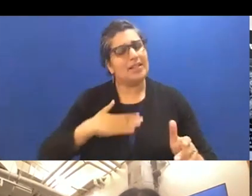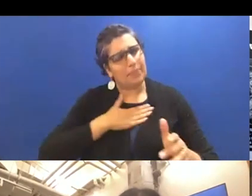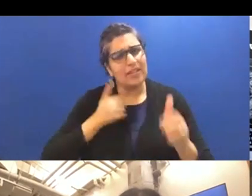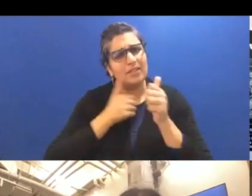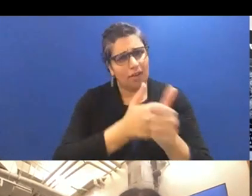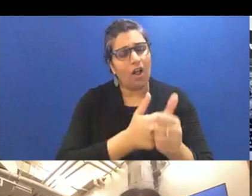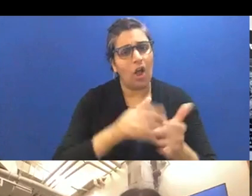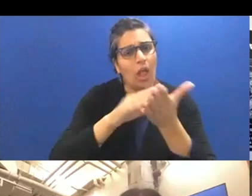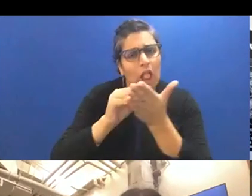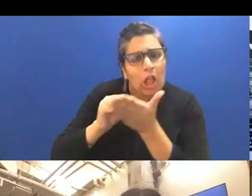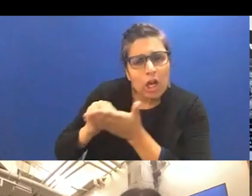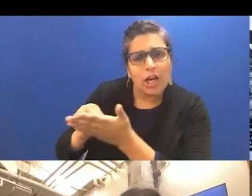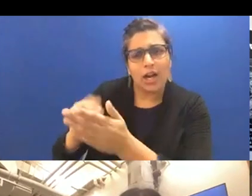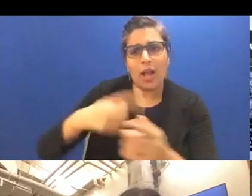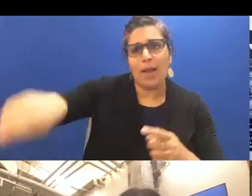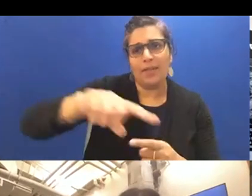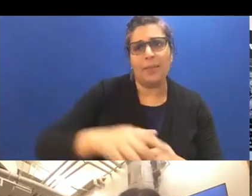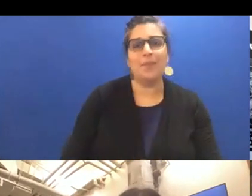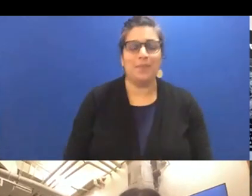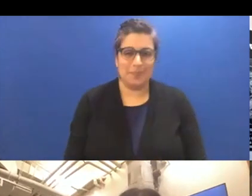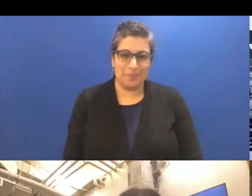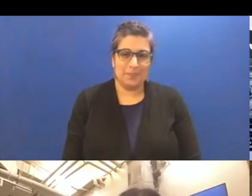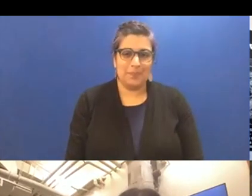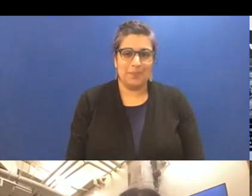more about their work if you are not already familiar with them.